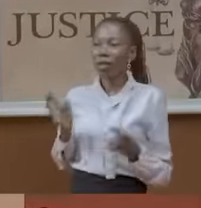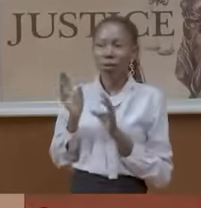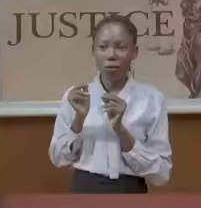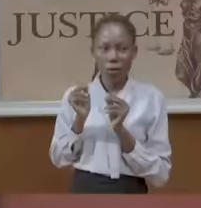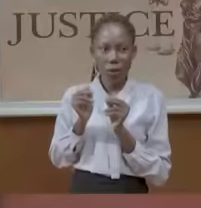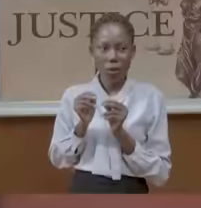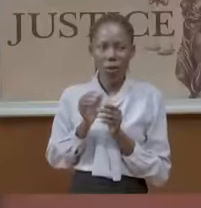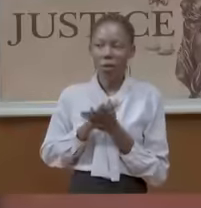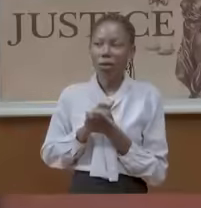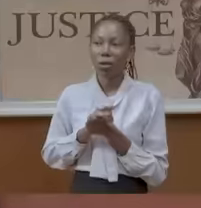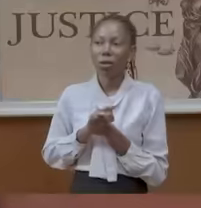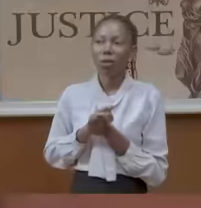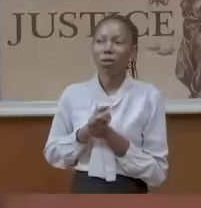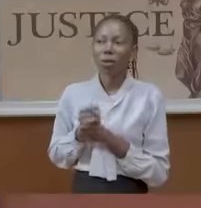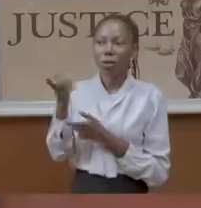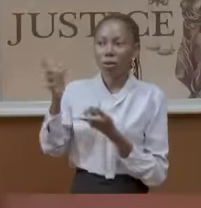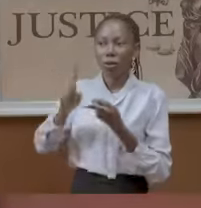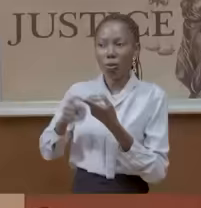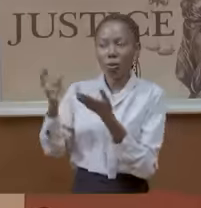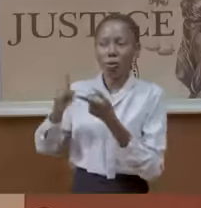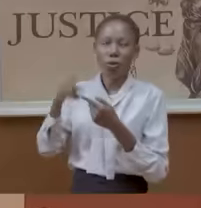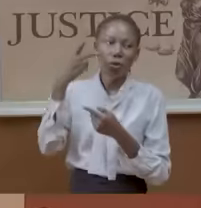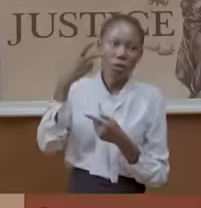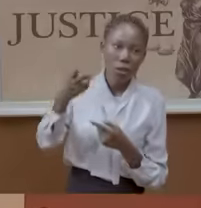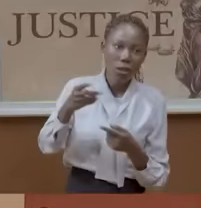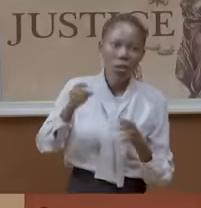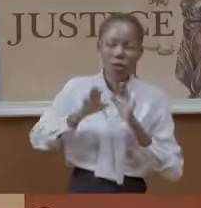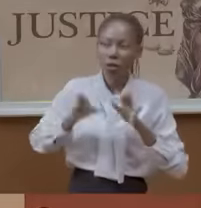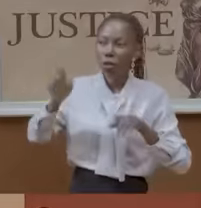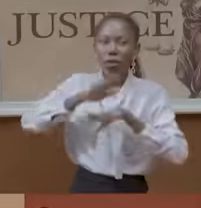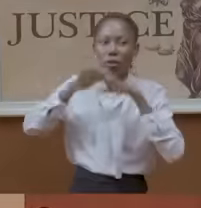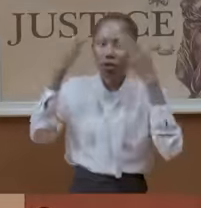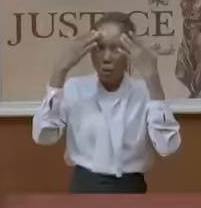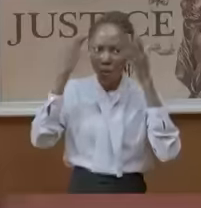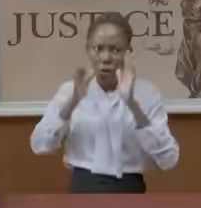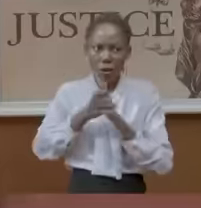talking about what you want to do. I want to have access to these children. She moved from where I live.